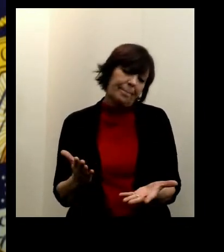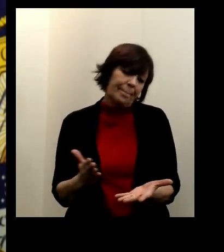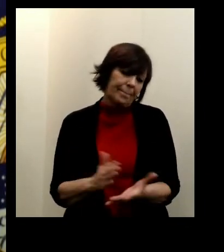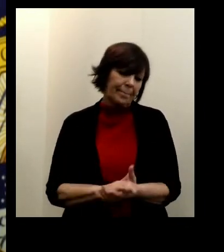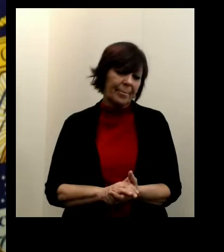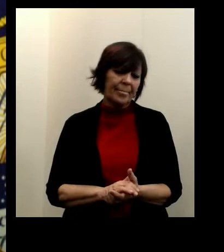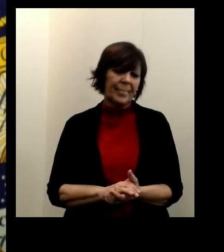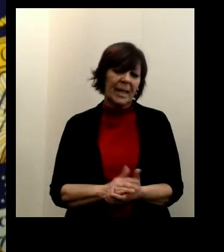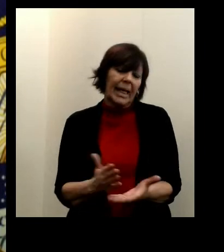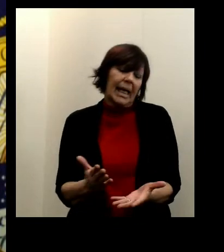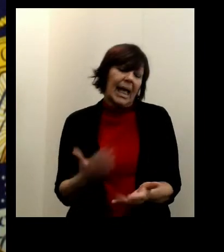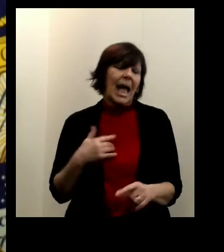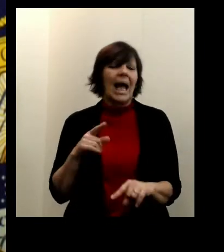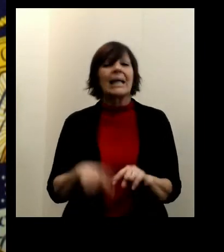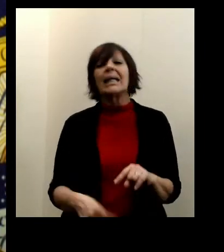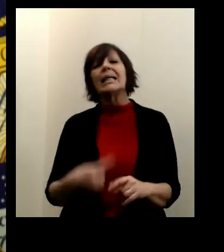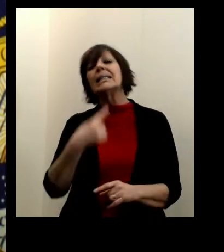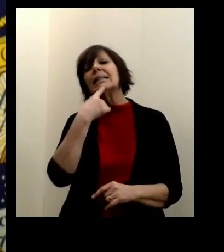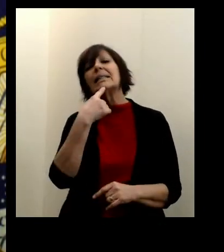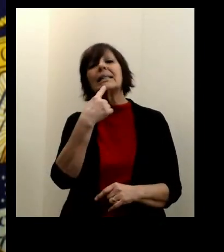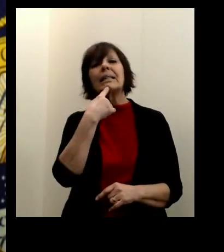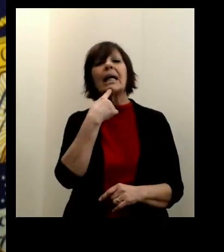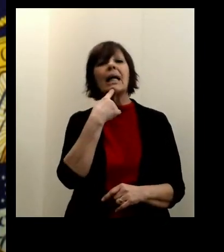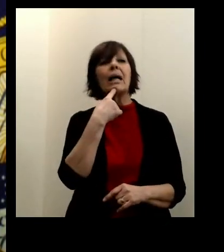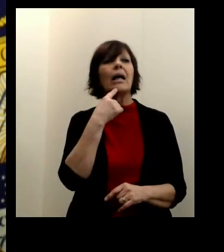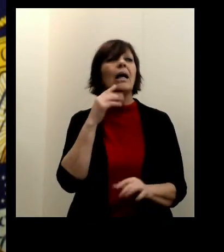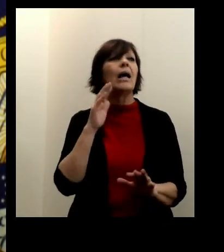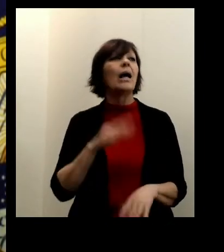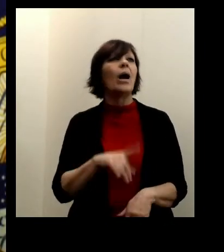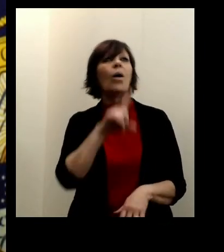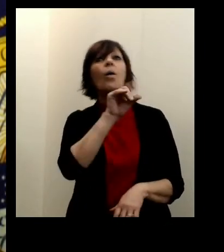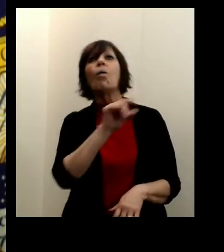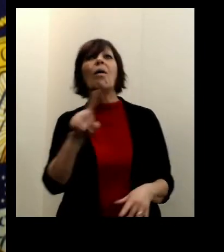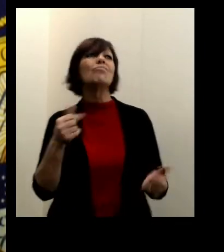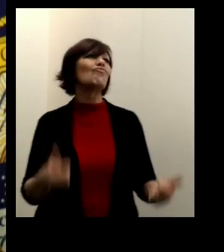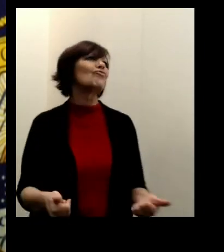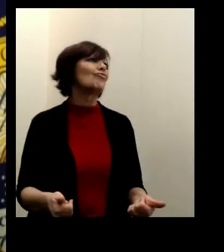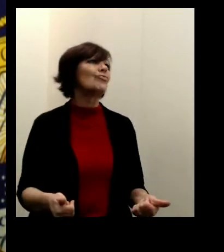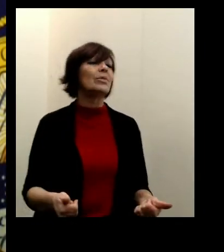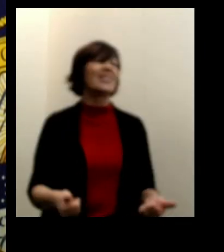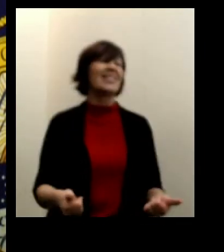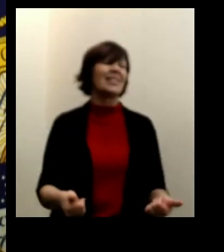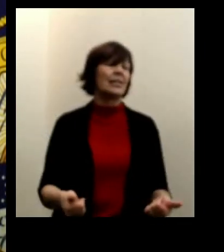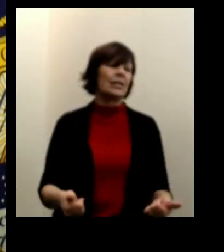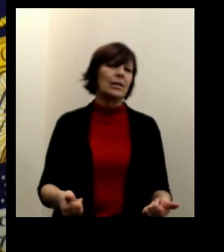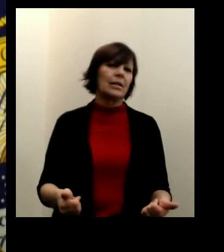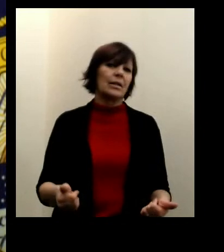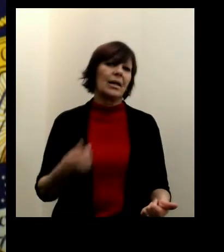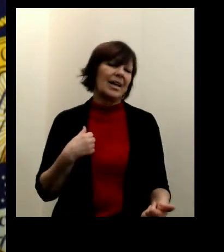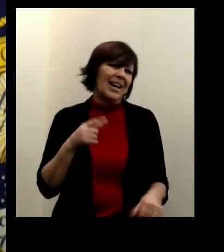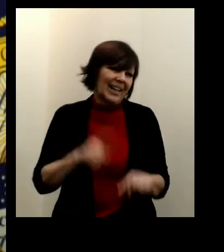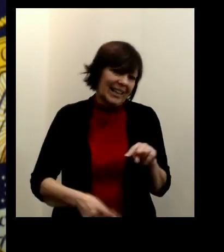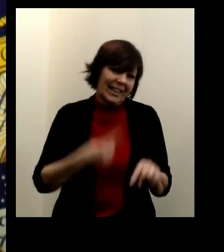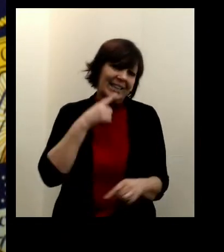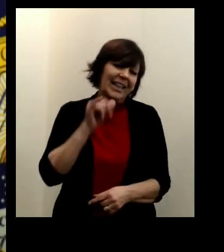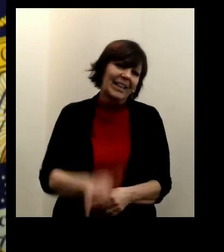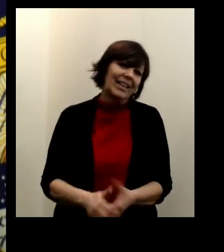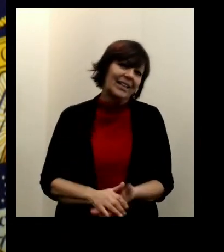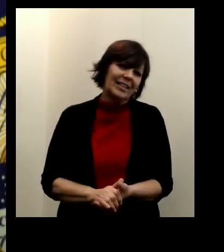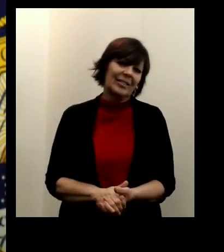I can't stand here and say that we only had 1,001. That's great because we were projecting 6,000. We